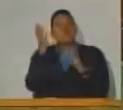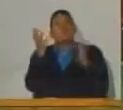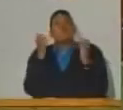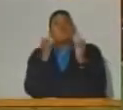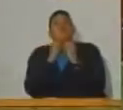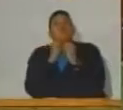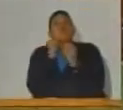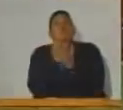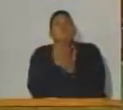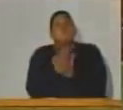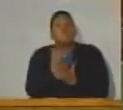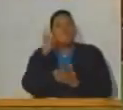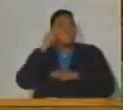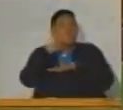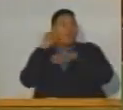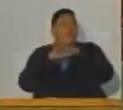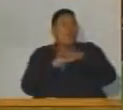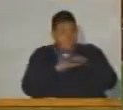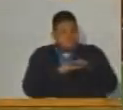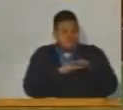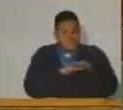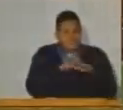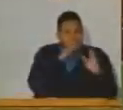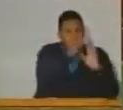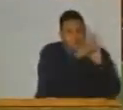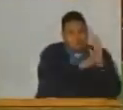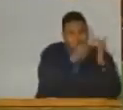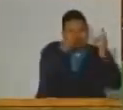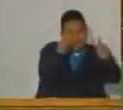approval for the National Consular Policy.